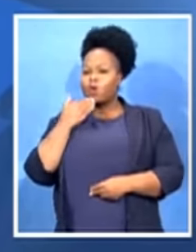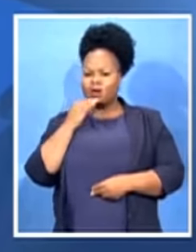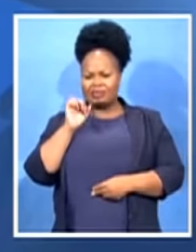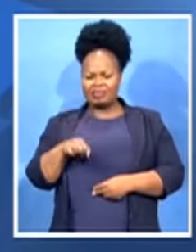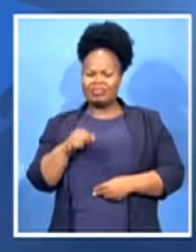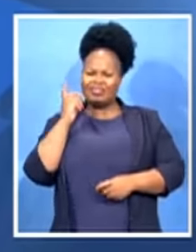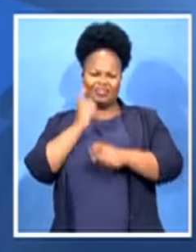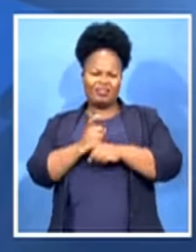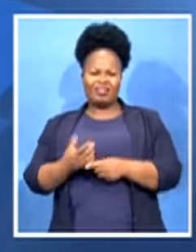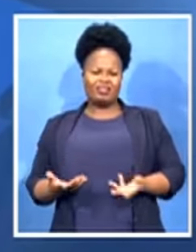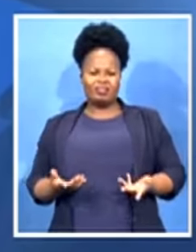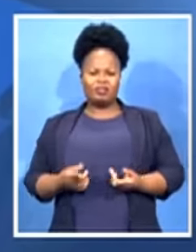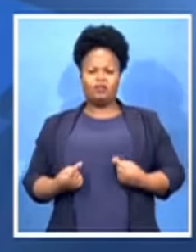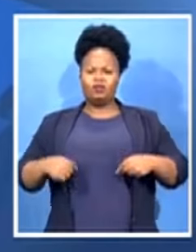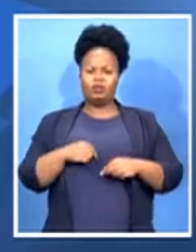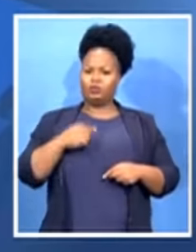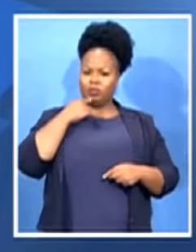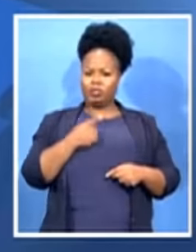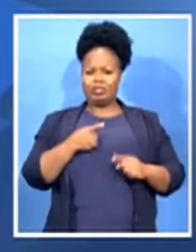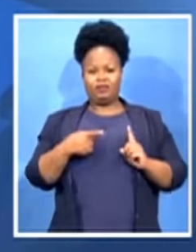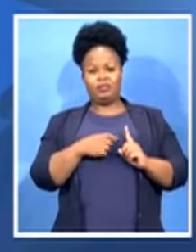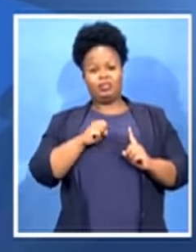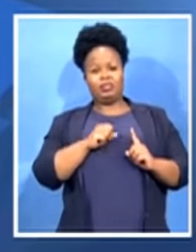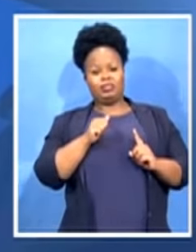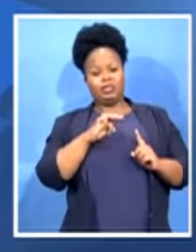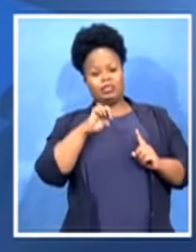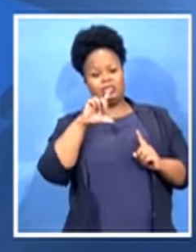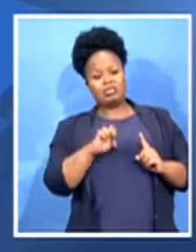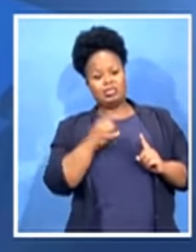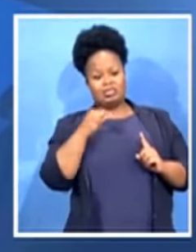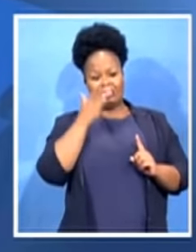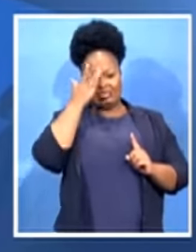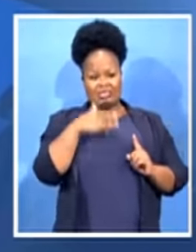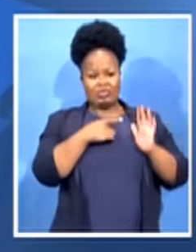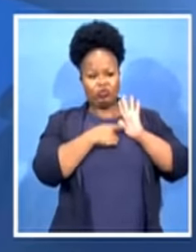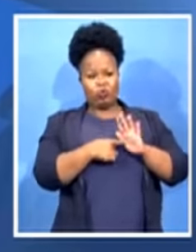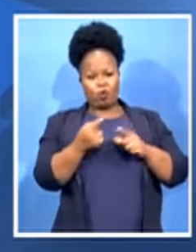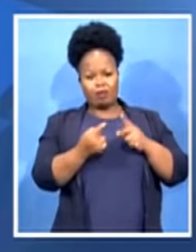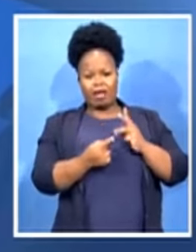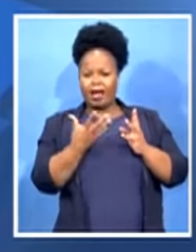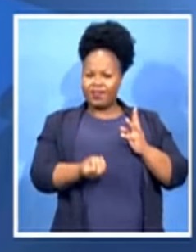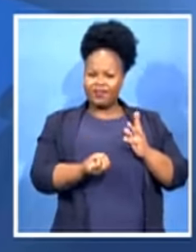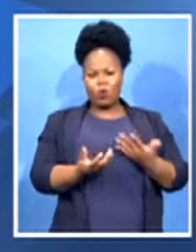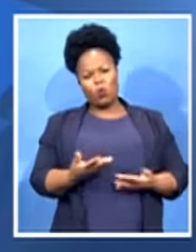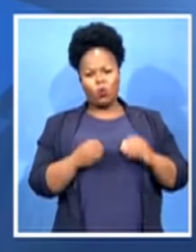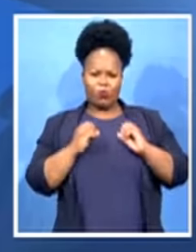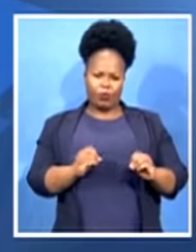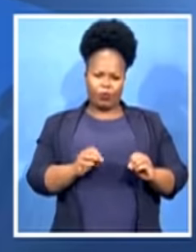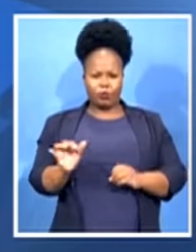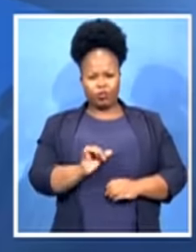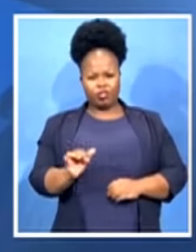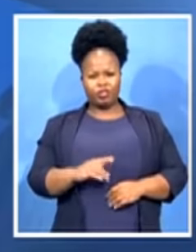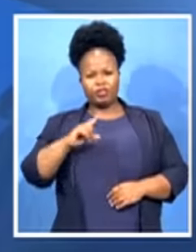is Sandile still having symptoms or he is not having symptoms? So that is why we are now trying to improve on